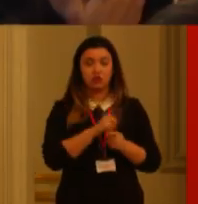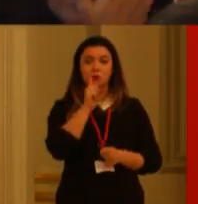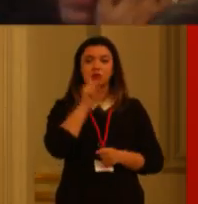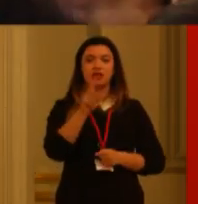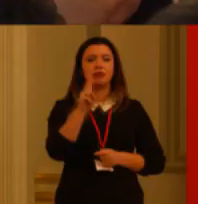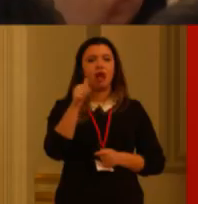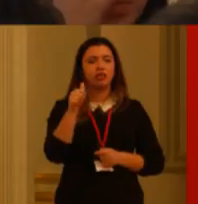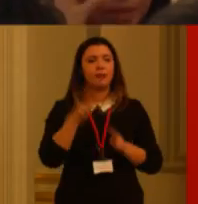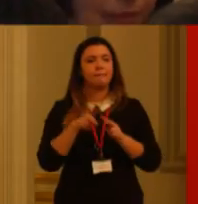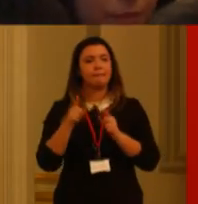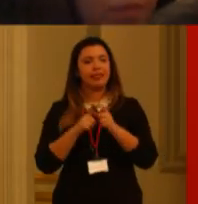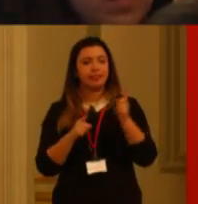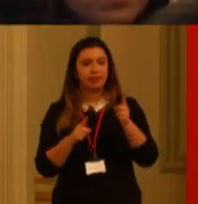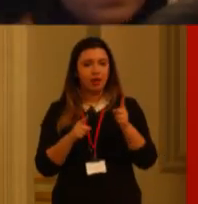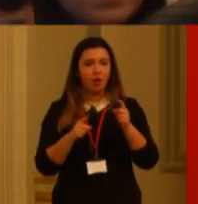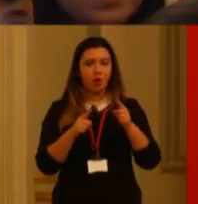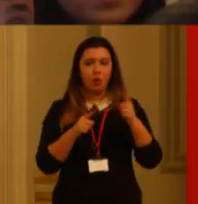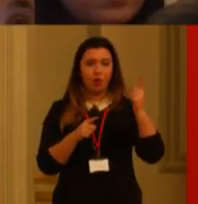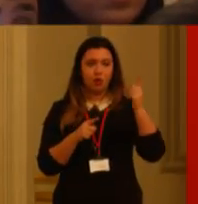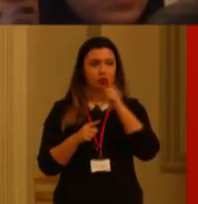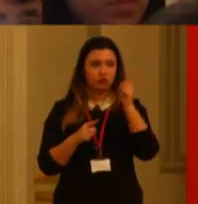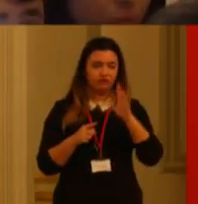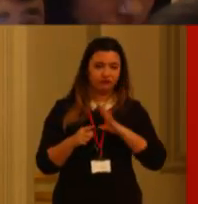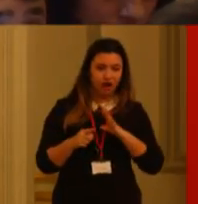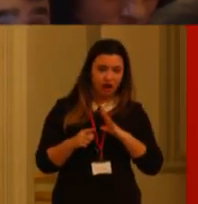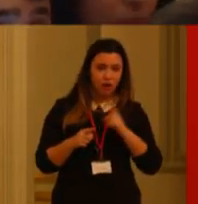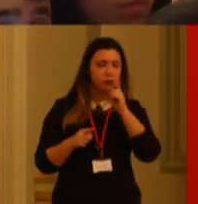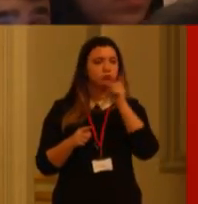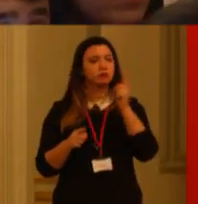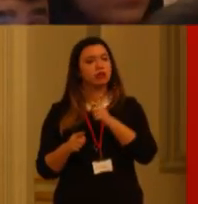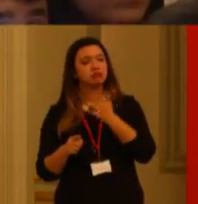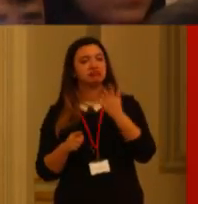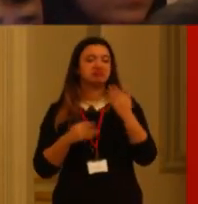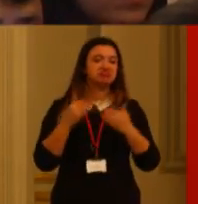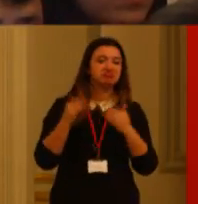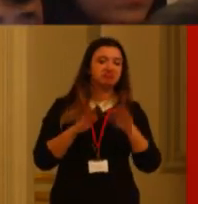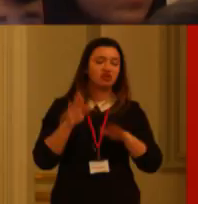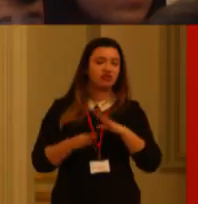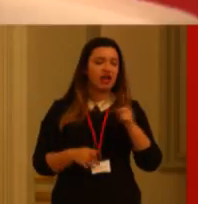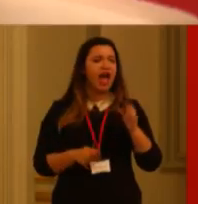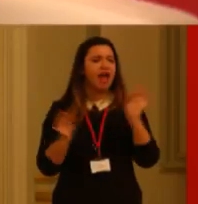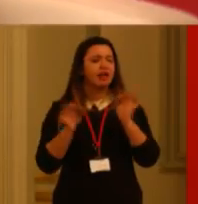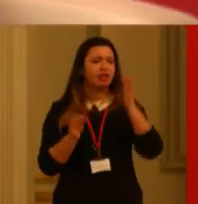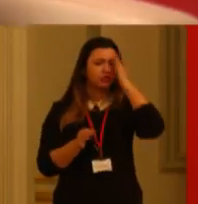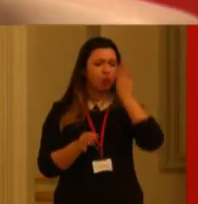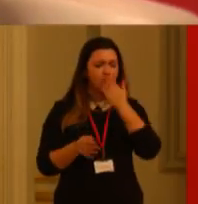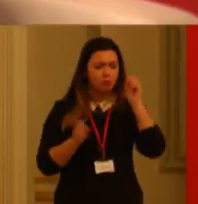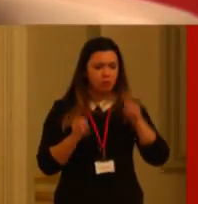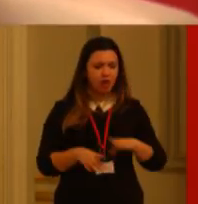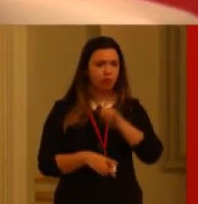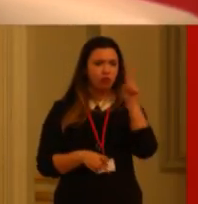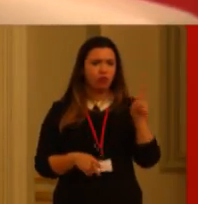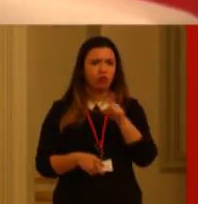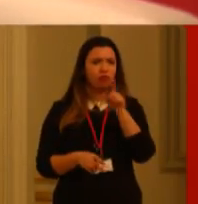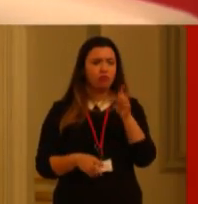focusing on these women? 26% is the need ratio, 36% is composed of